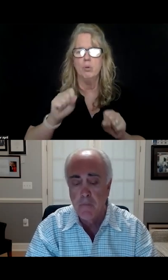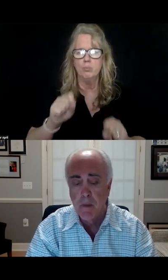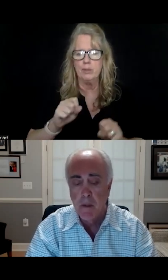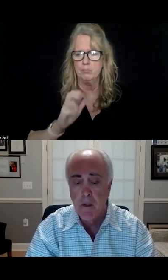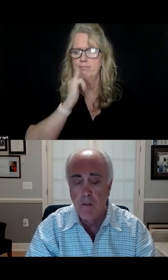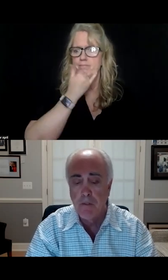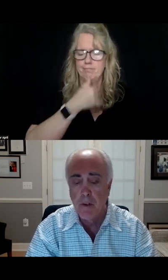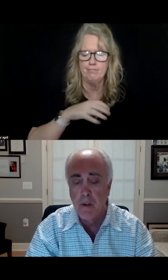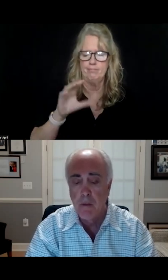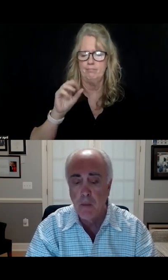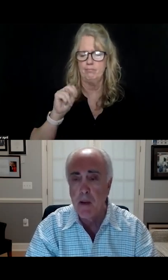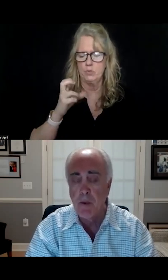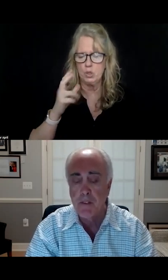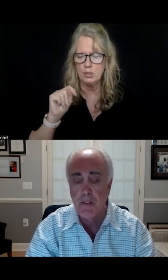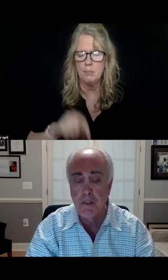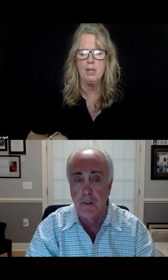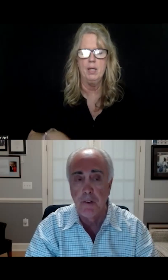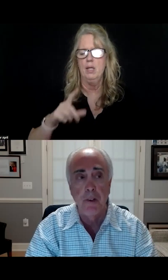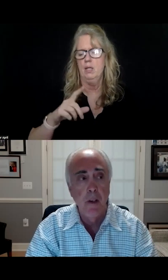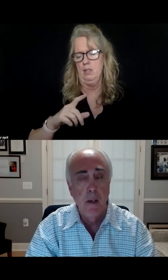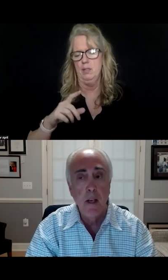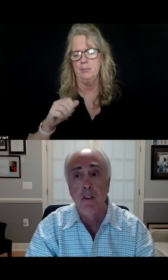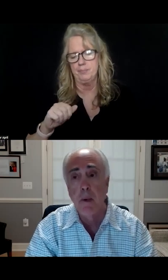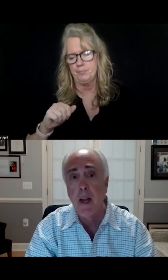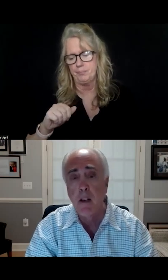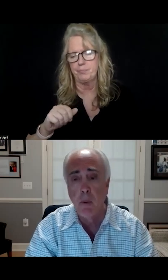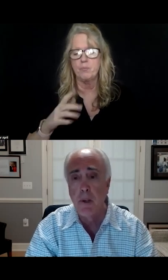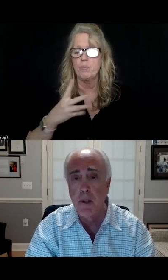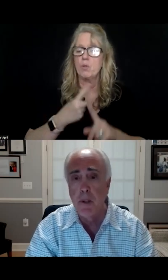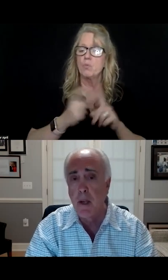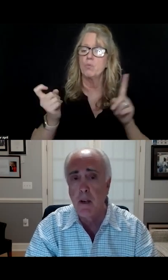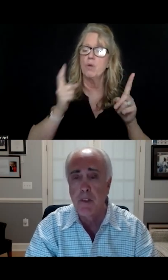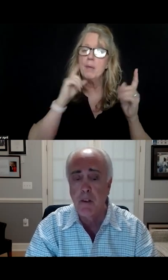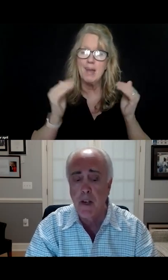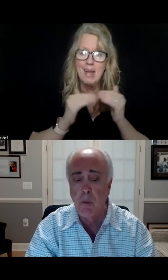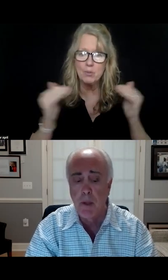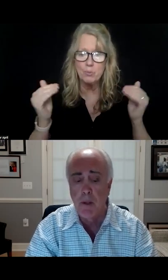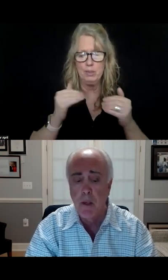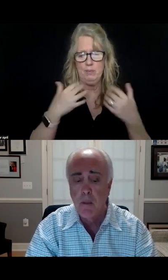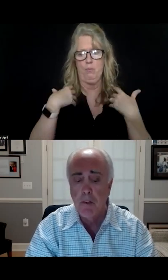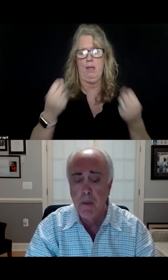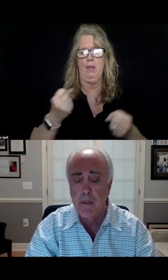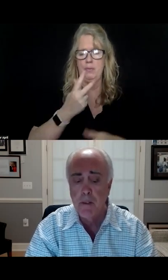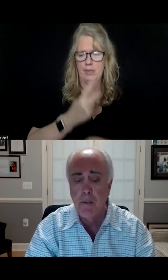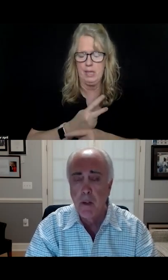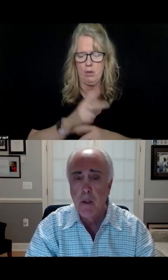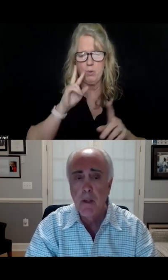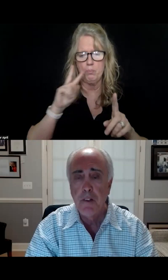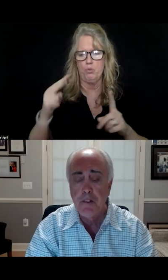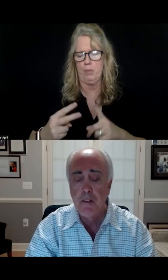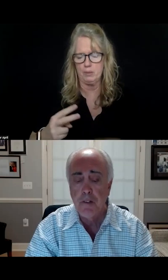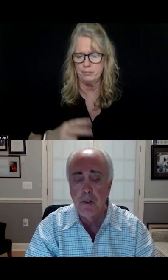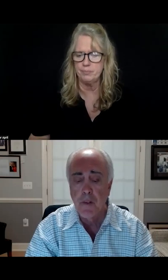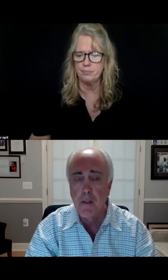misconduct, by practitioners. And from a healthcare equity perspective, it